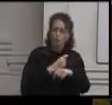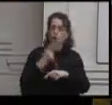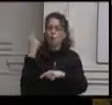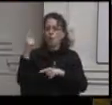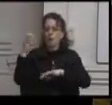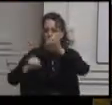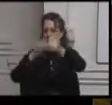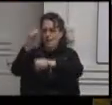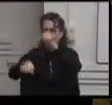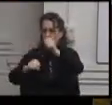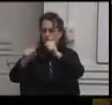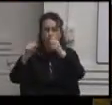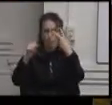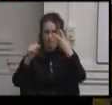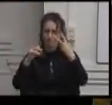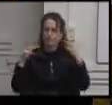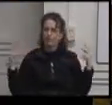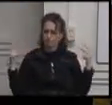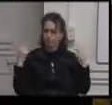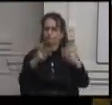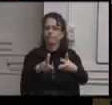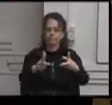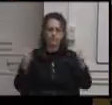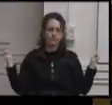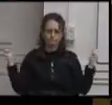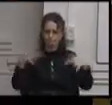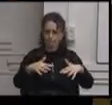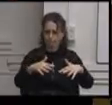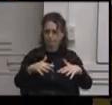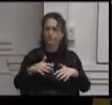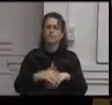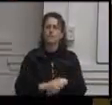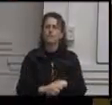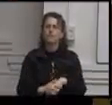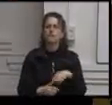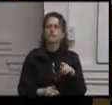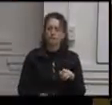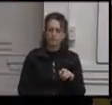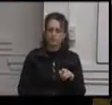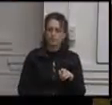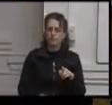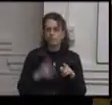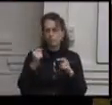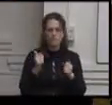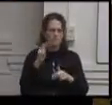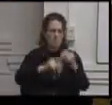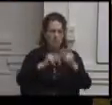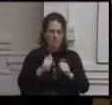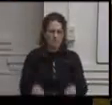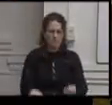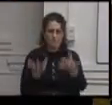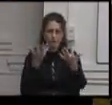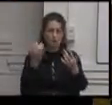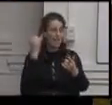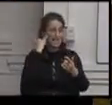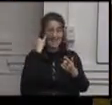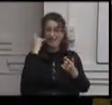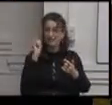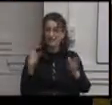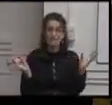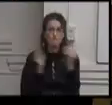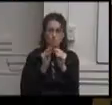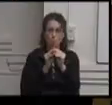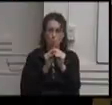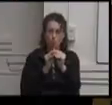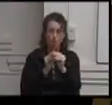a reported building fire, and then anything that they can't handle outside of that, the alarm is upgraded